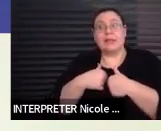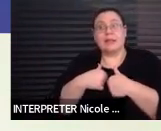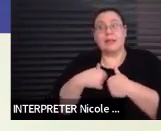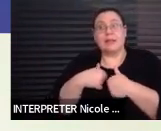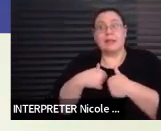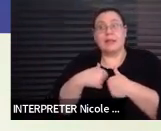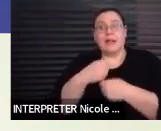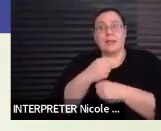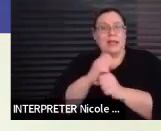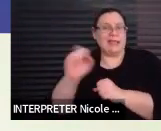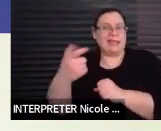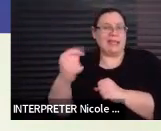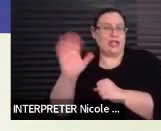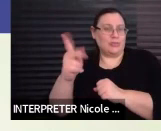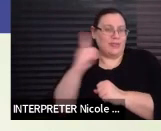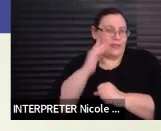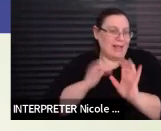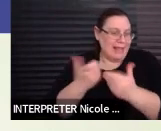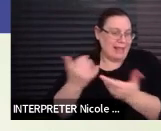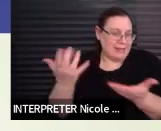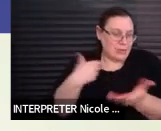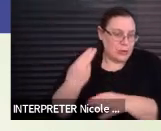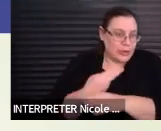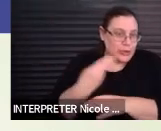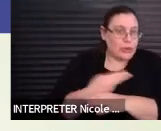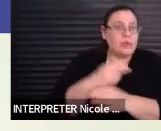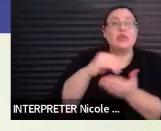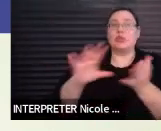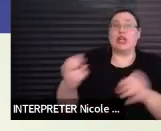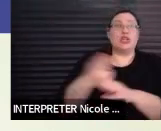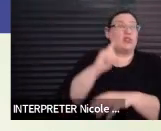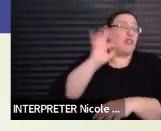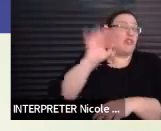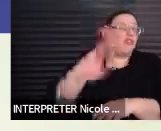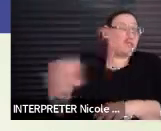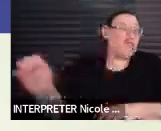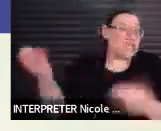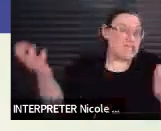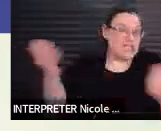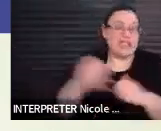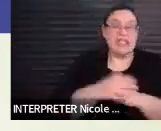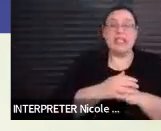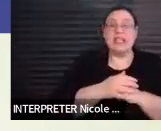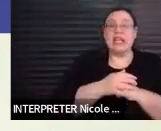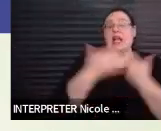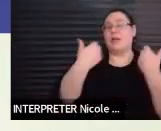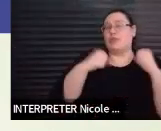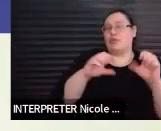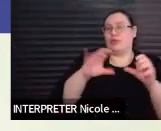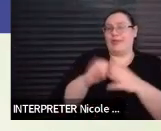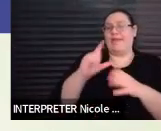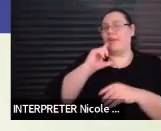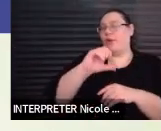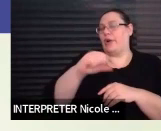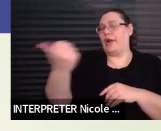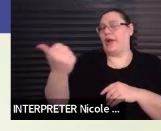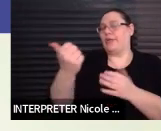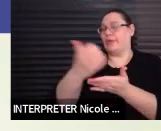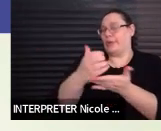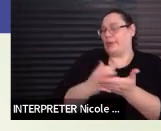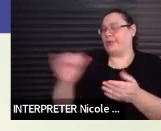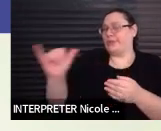for my class. That's what I use, and the students can use it for free. And I'm planning to do that for other courses